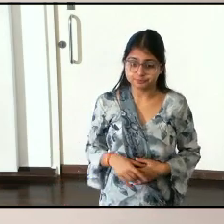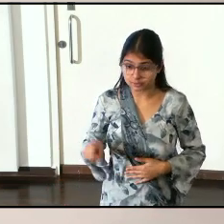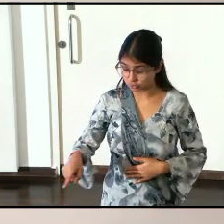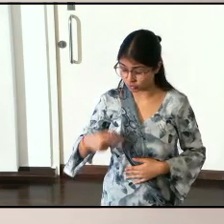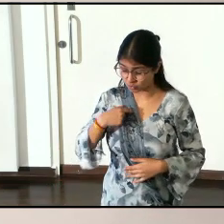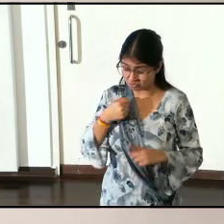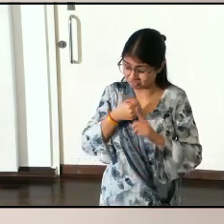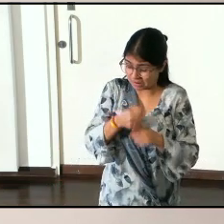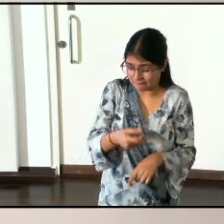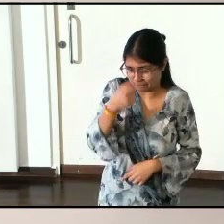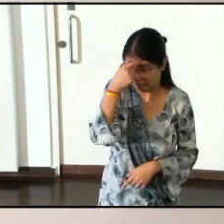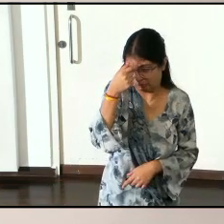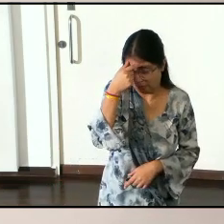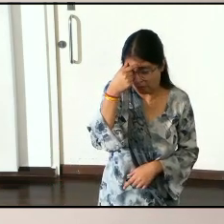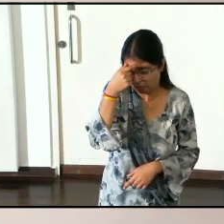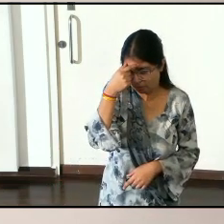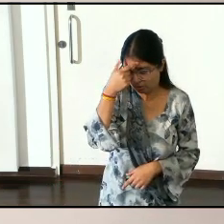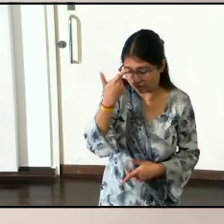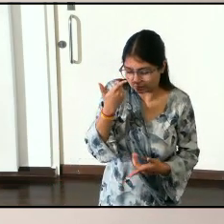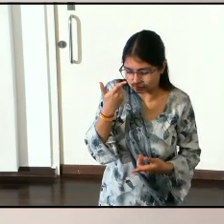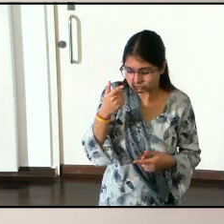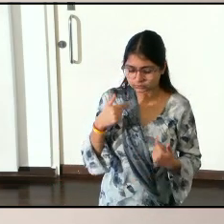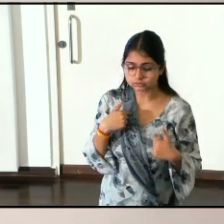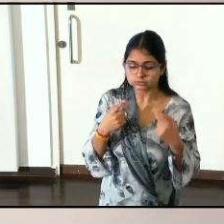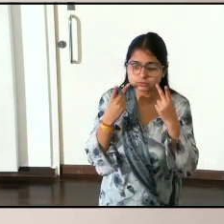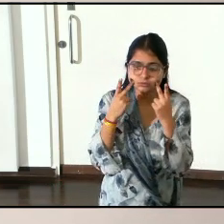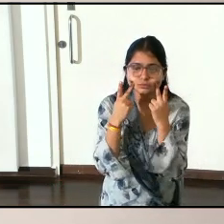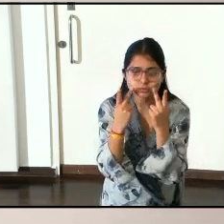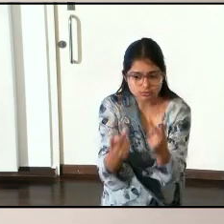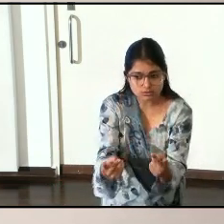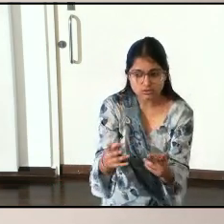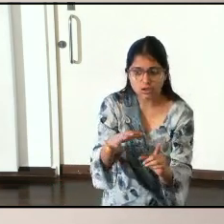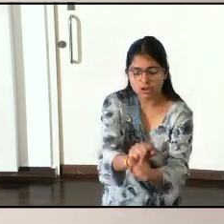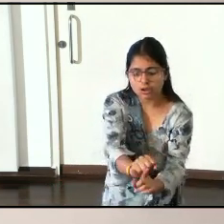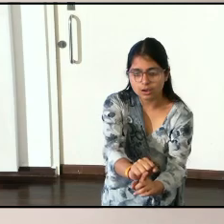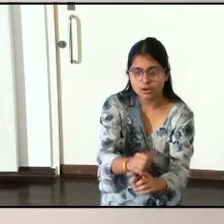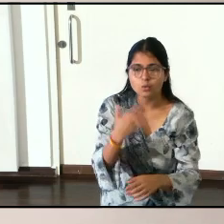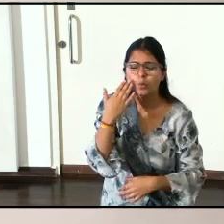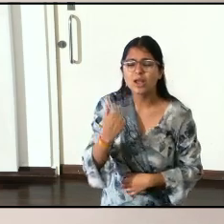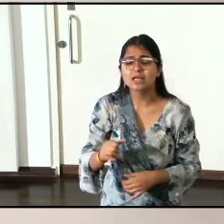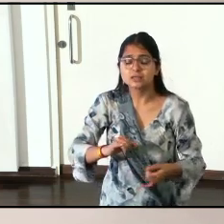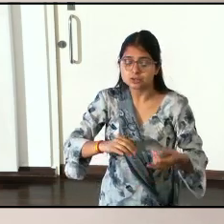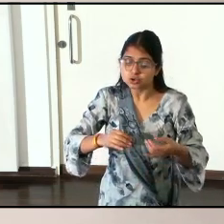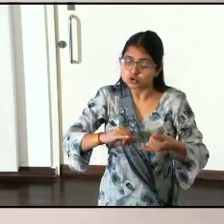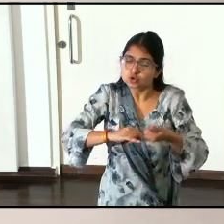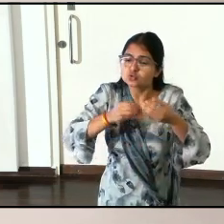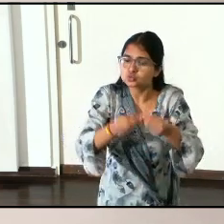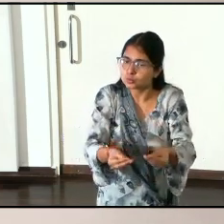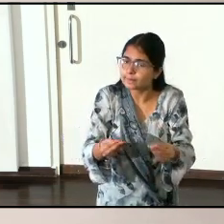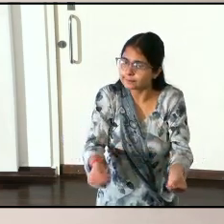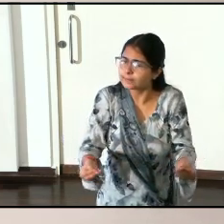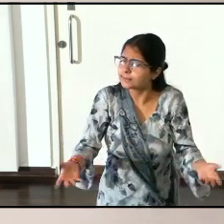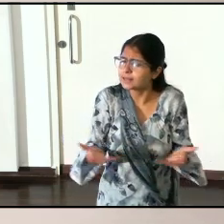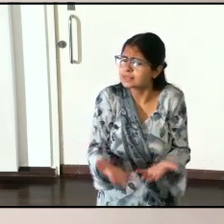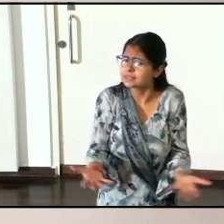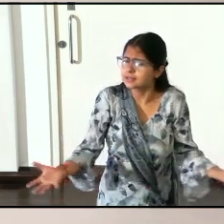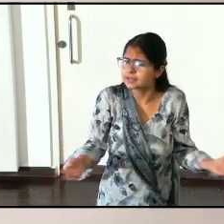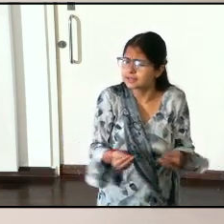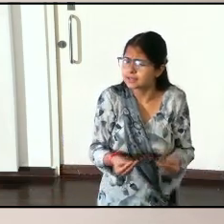issues that one needs to address oneself to is that material. But I also think